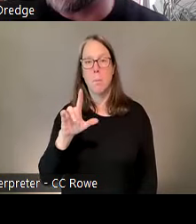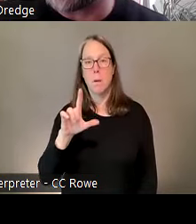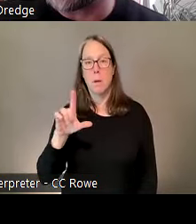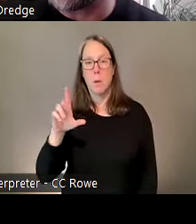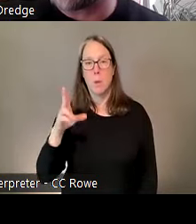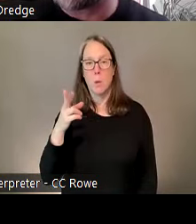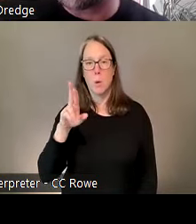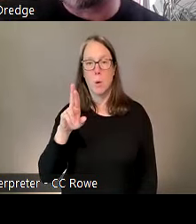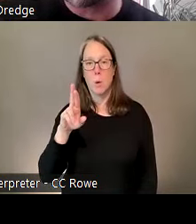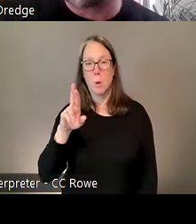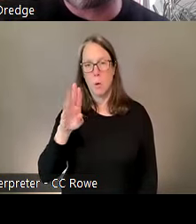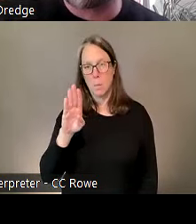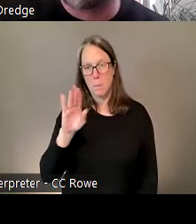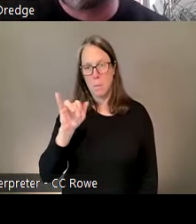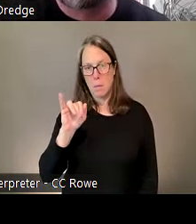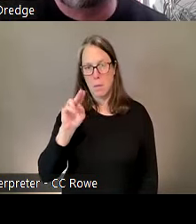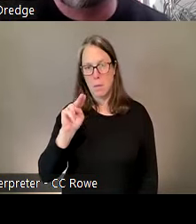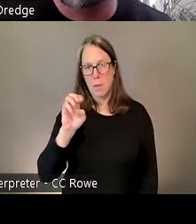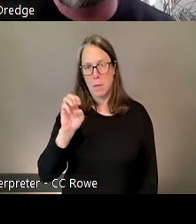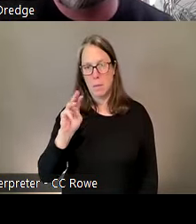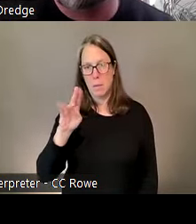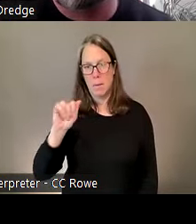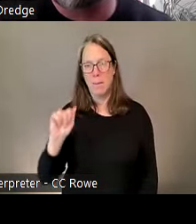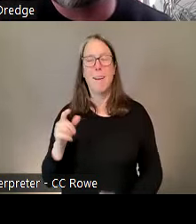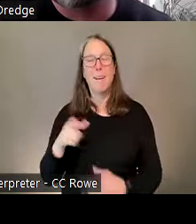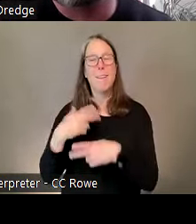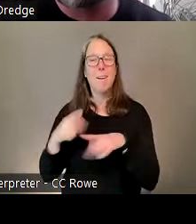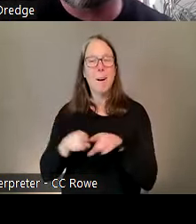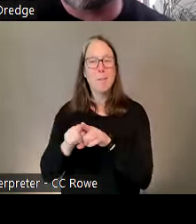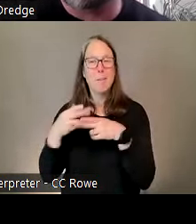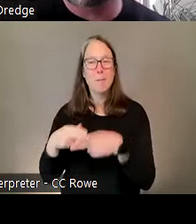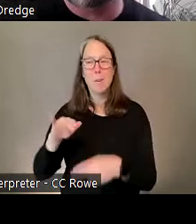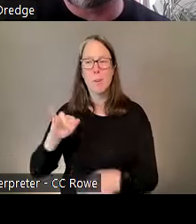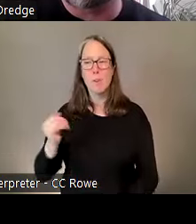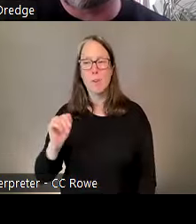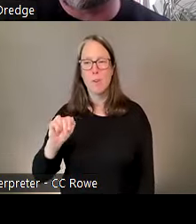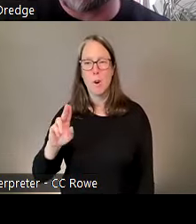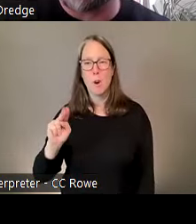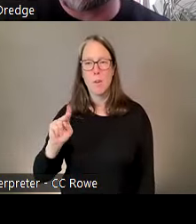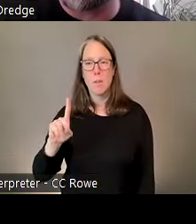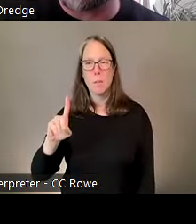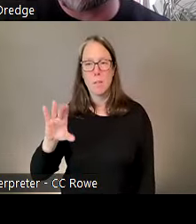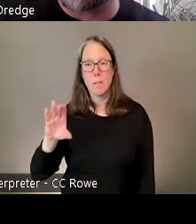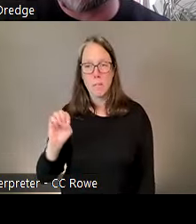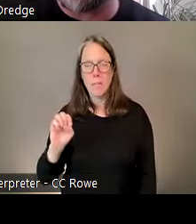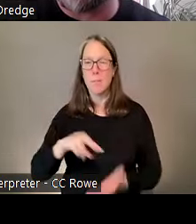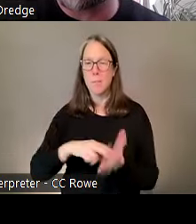Before there was aggressive treatment for jaundice, this could lead to